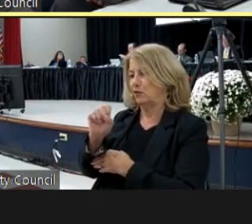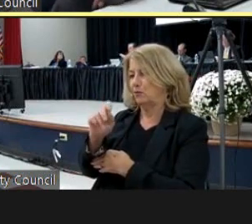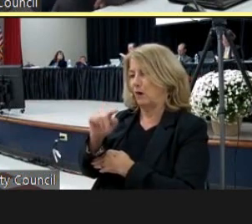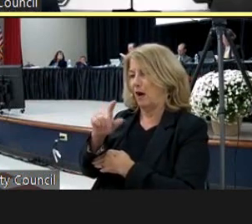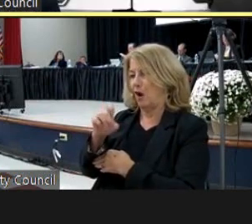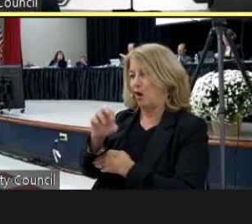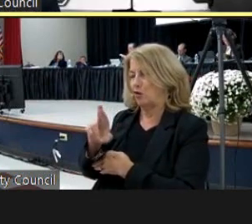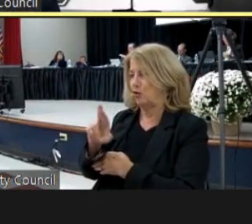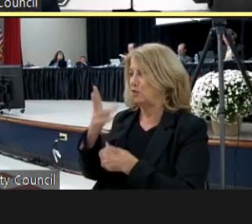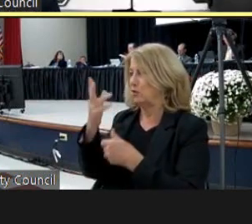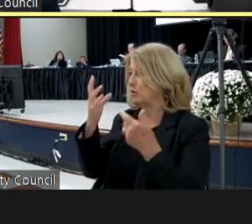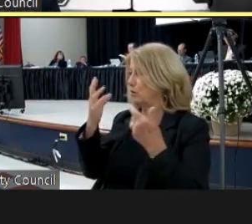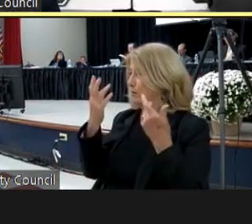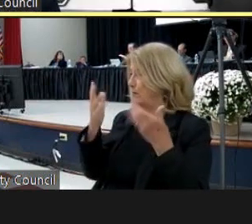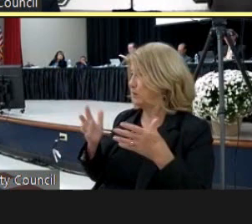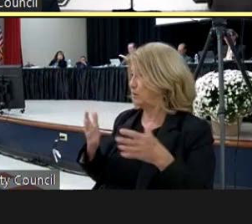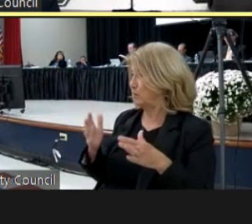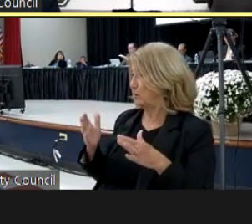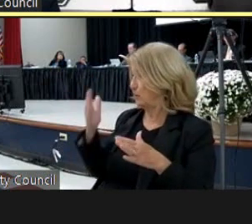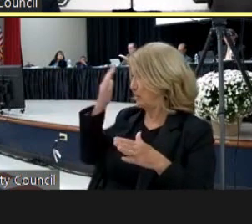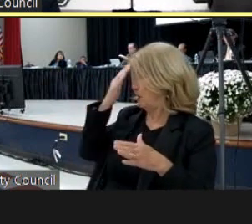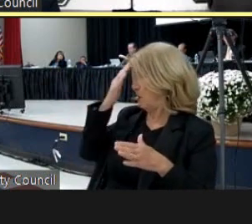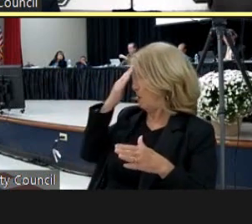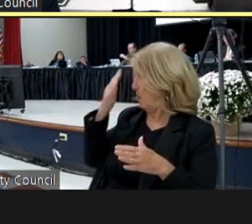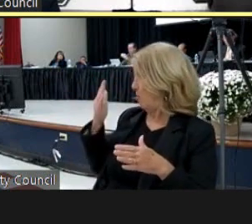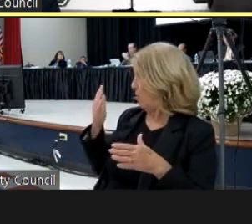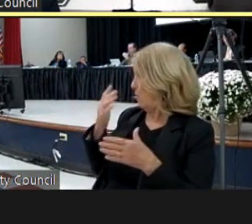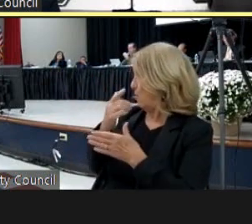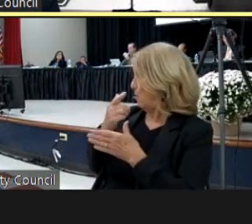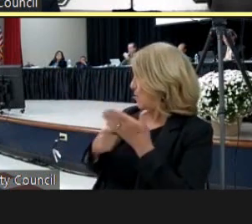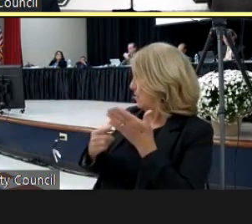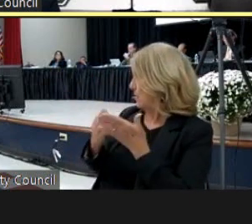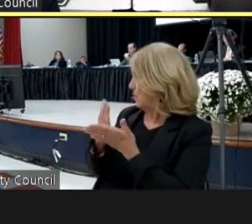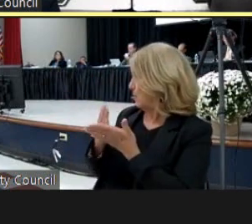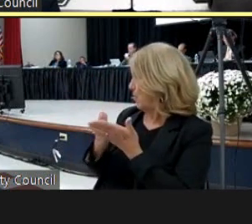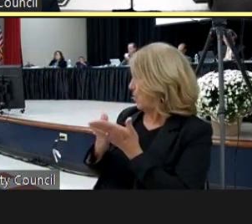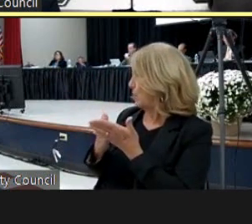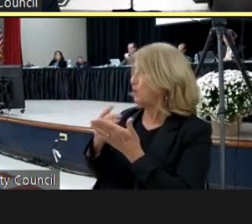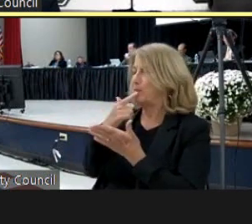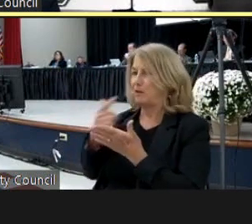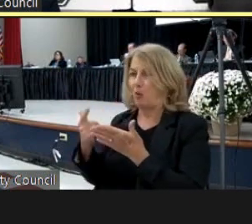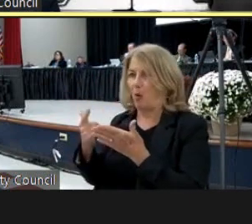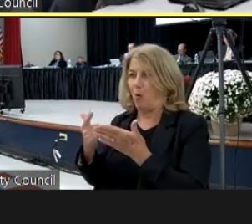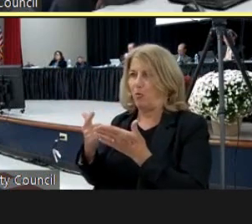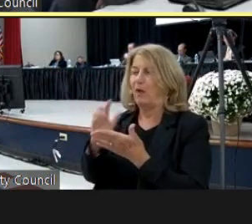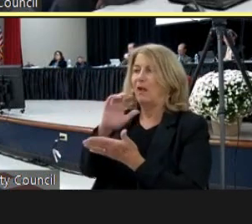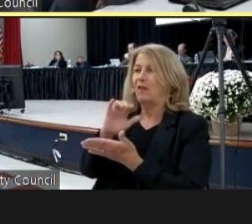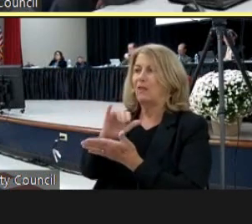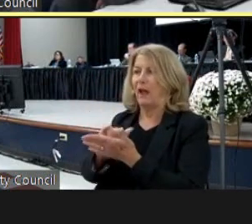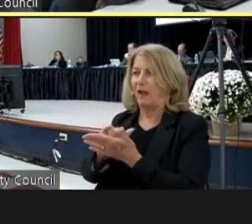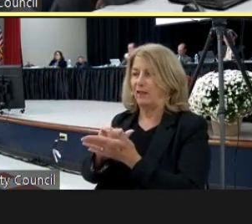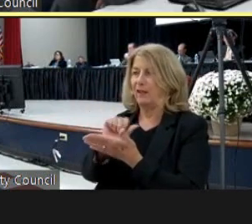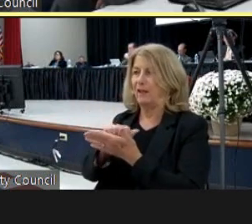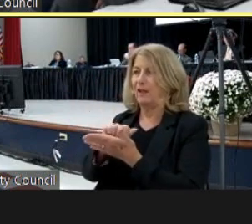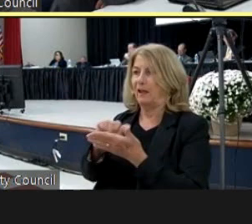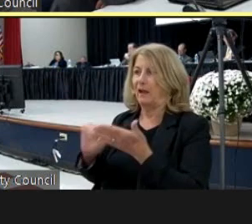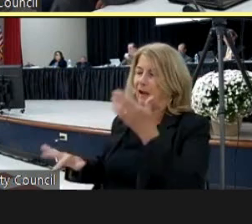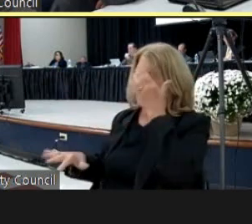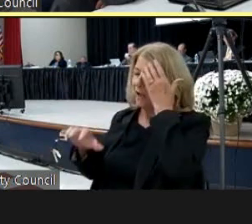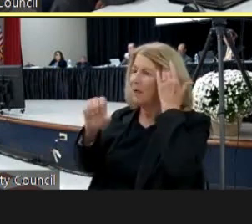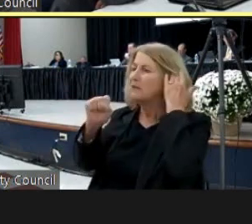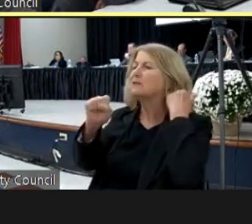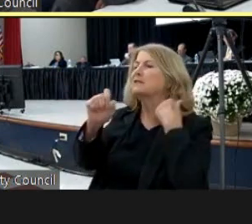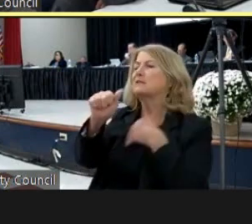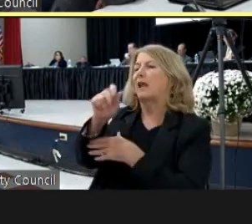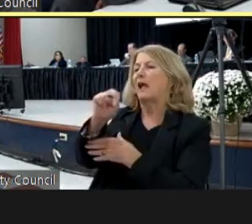think the infrastructure is going to be in place? Ballpark? Well, we've been told that the sanitary work will be done by Thanksgiving. So I